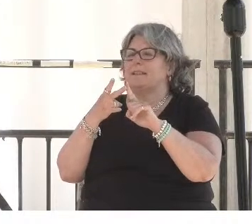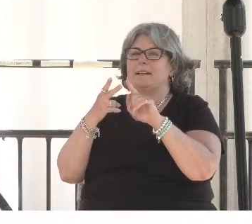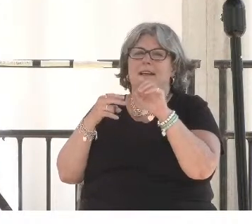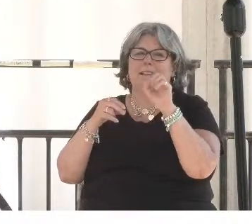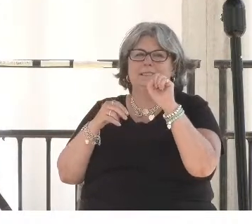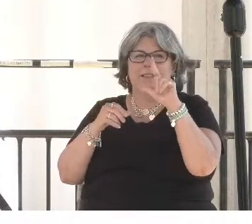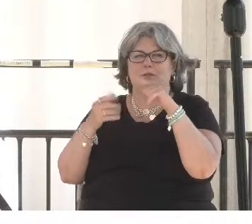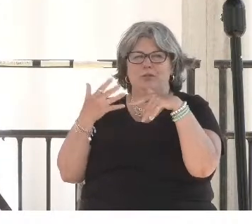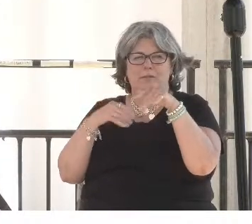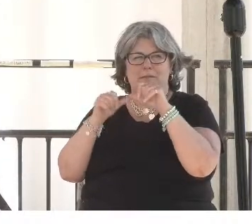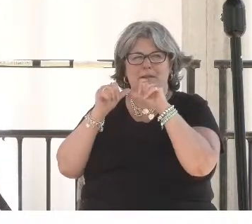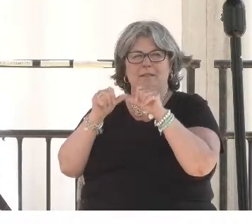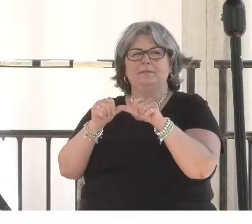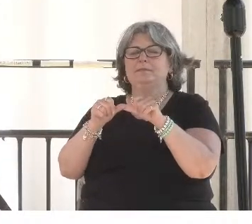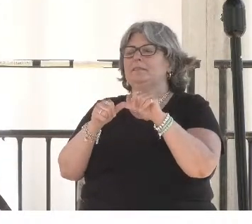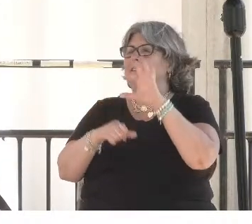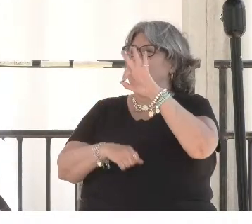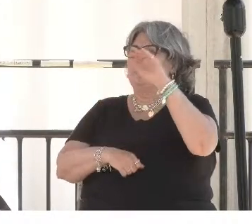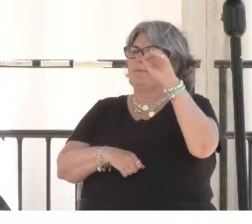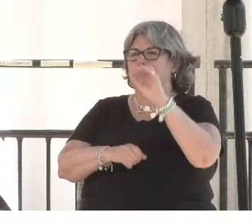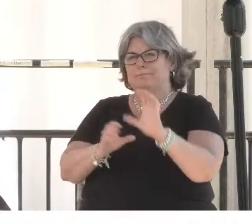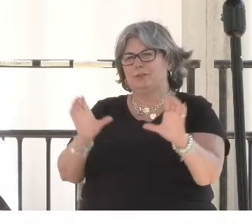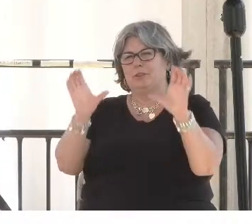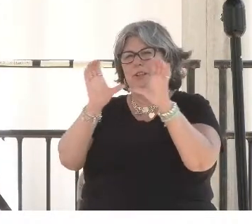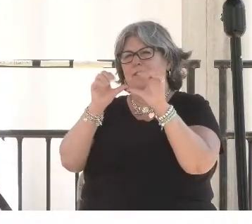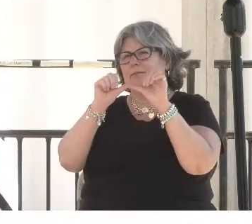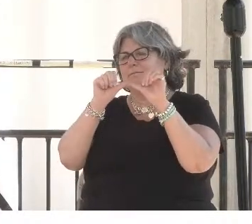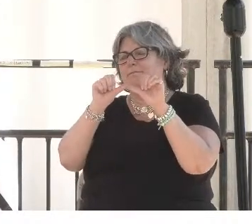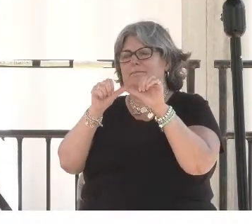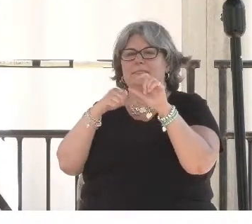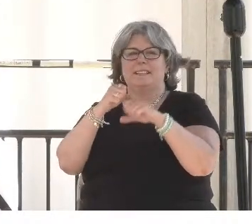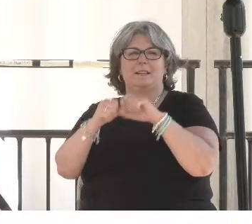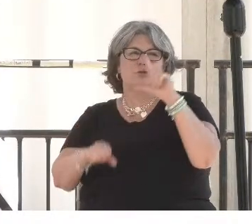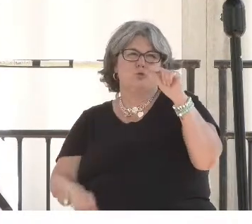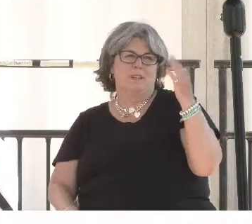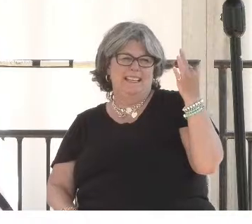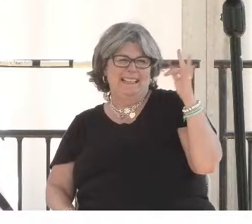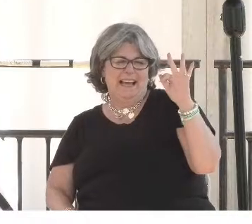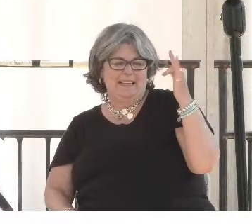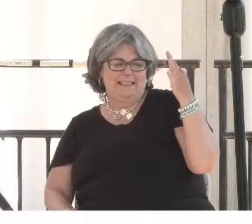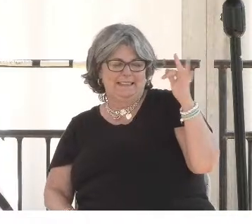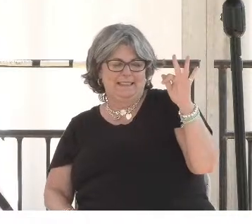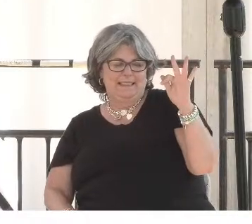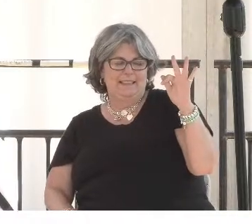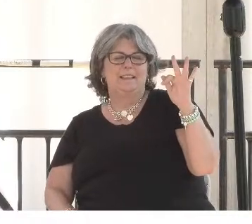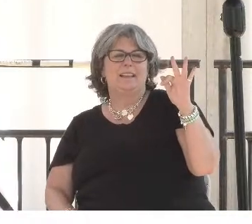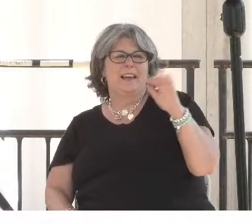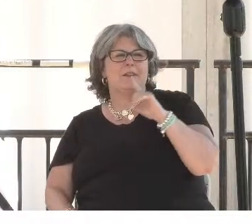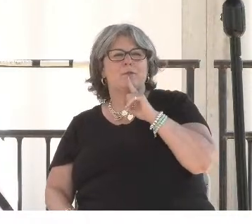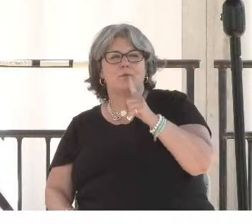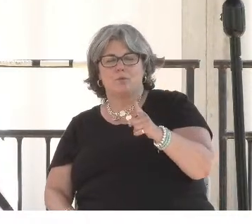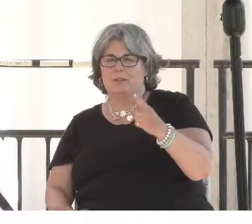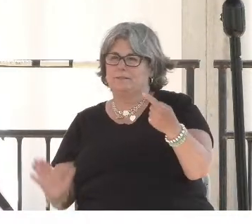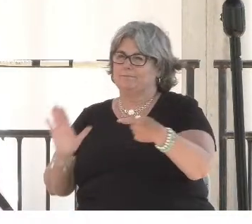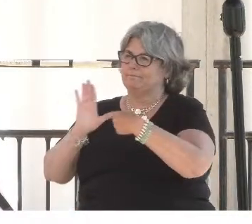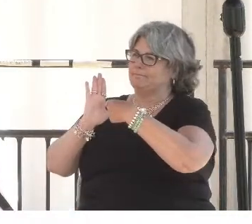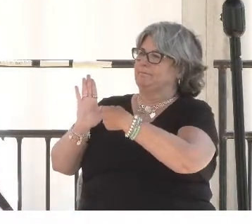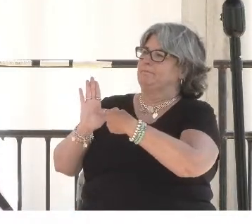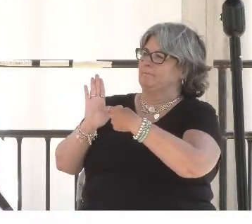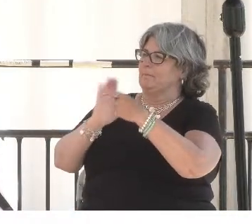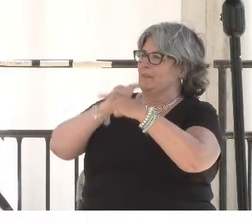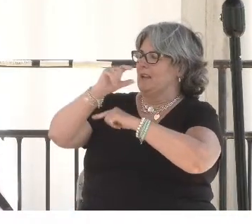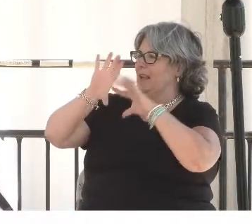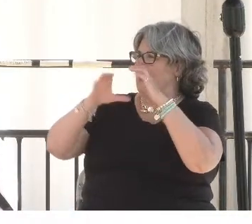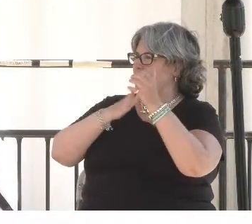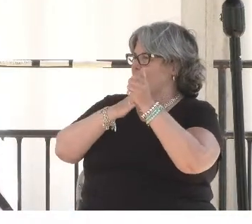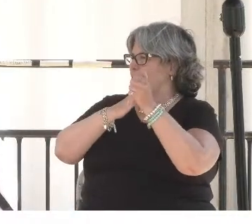sustainability. And we hit 99% certified sustainable in 2019, and really putting us on the map for being a global